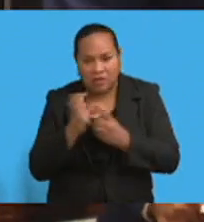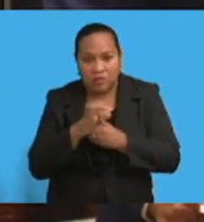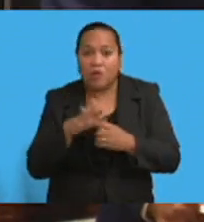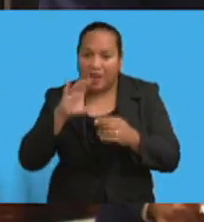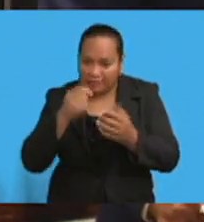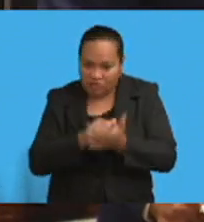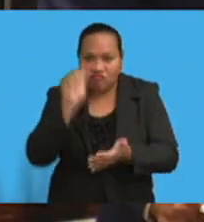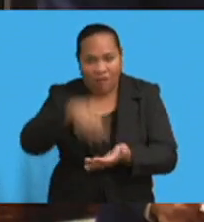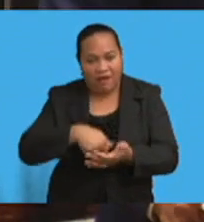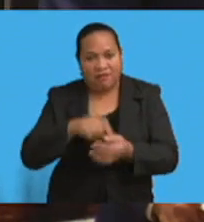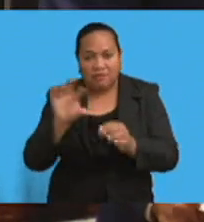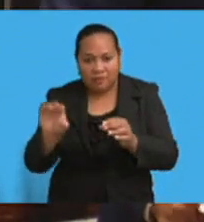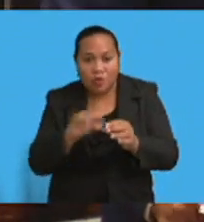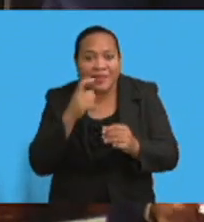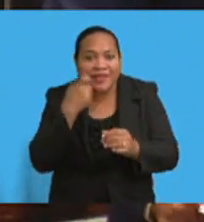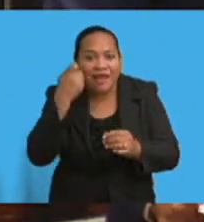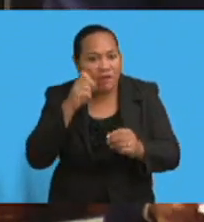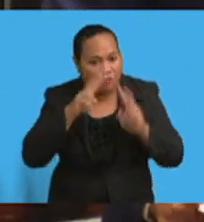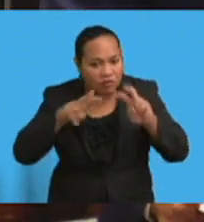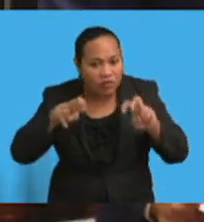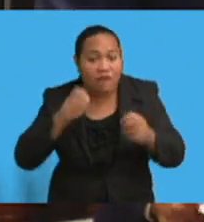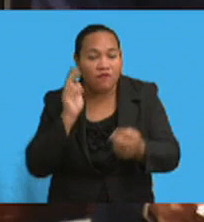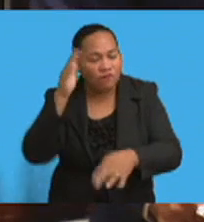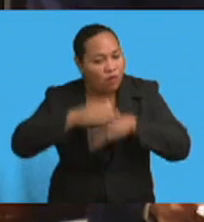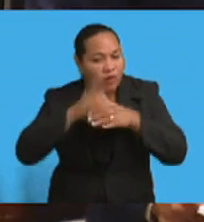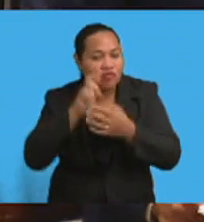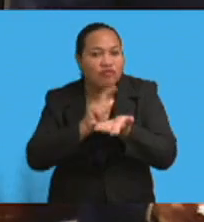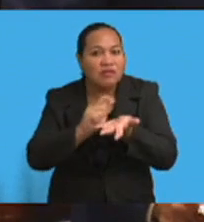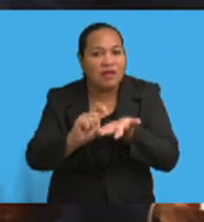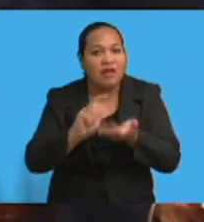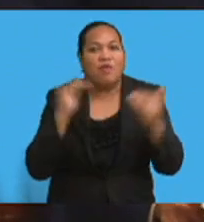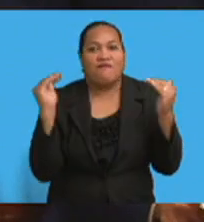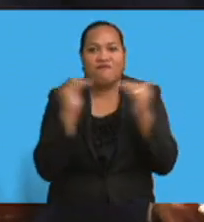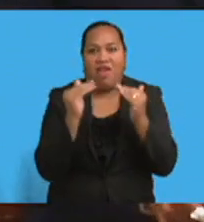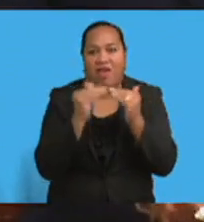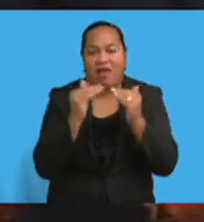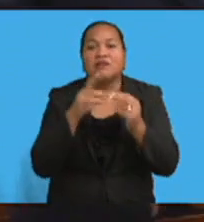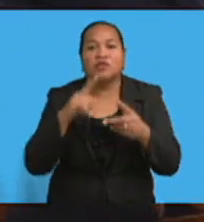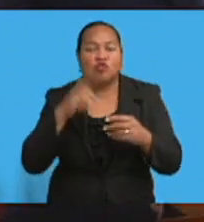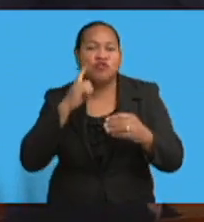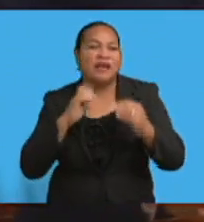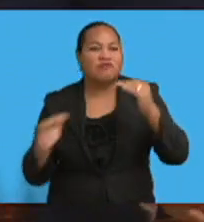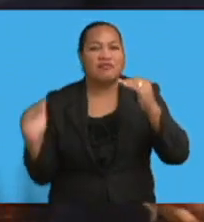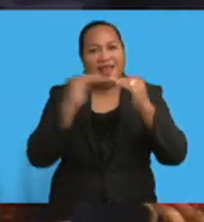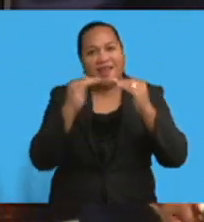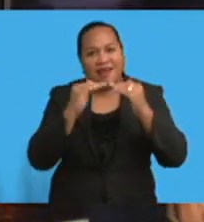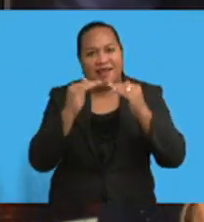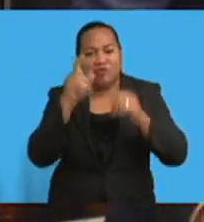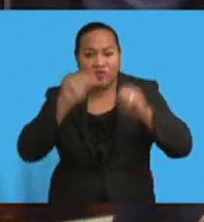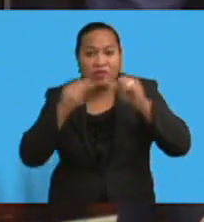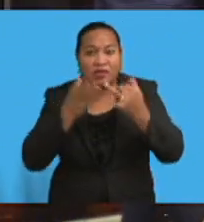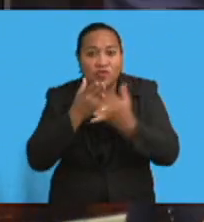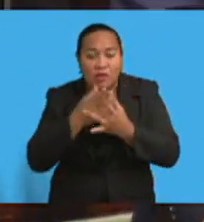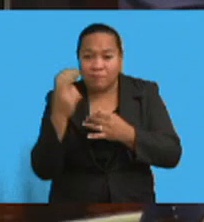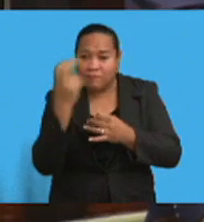go. We are being careful, we're being fully transparent, and we're being fair. And after we standardize these assessments through a moderation